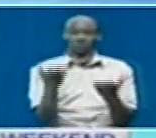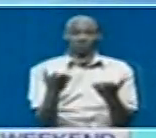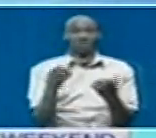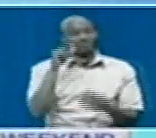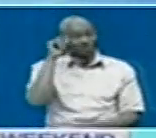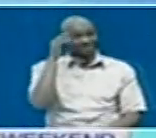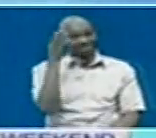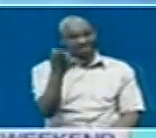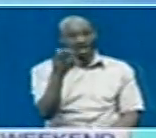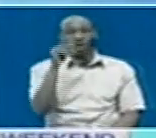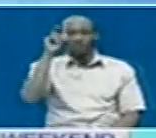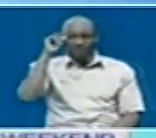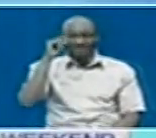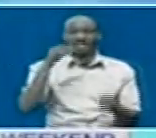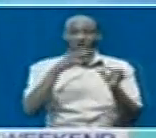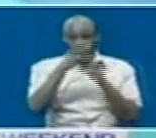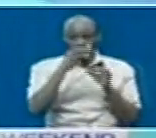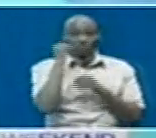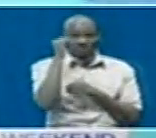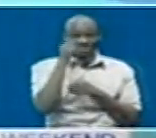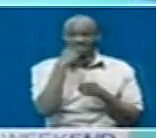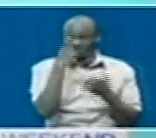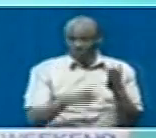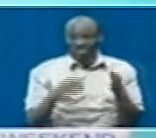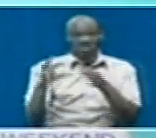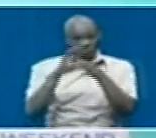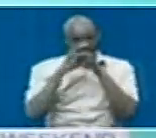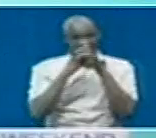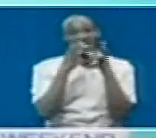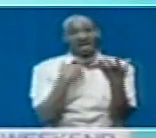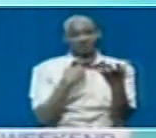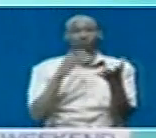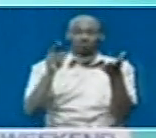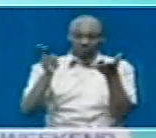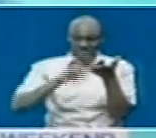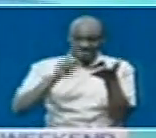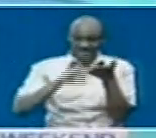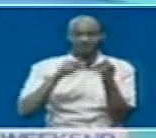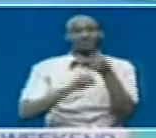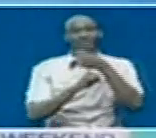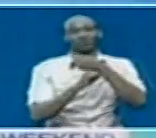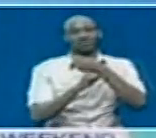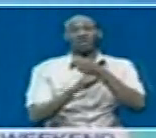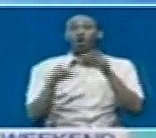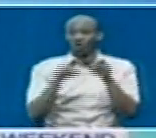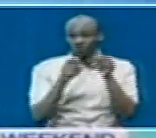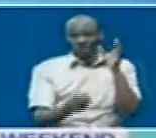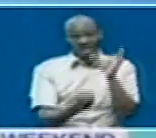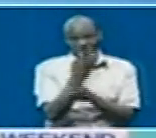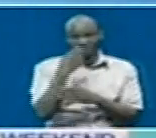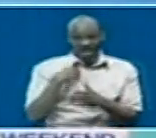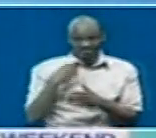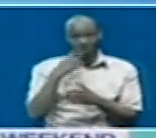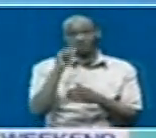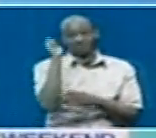to the coast, where Mombasa's court politicians have voiced a united front for the proposed referendum. They also launched a scathing